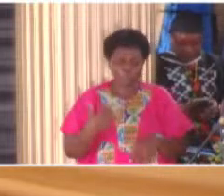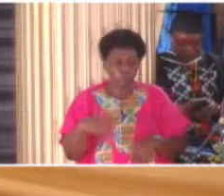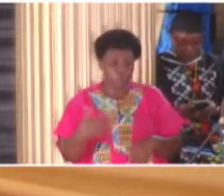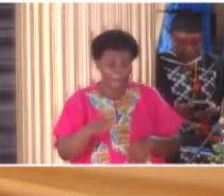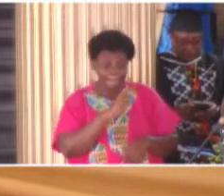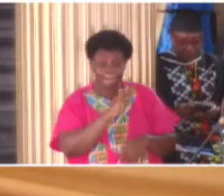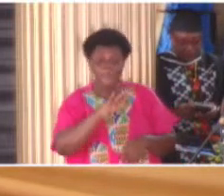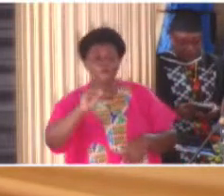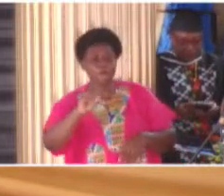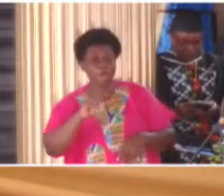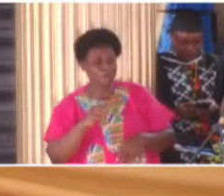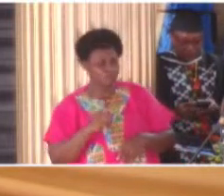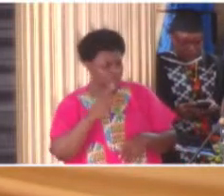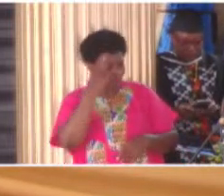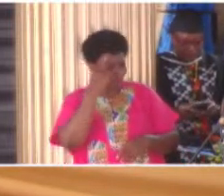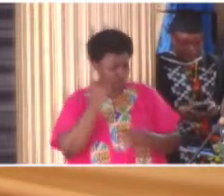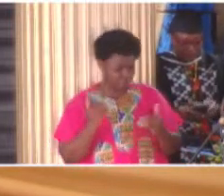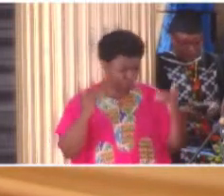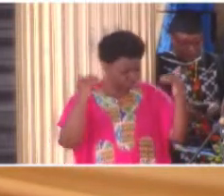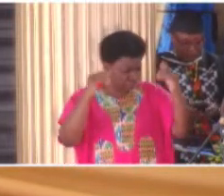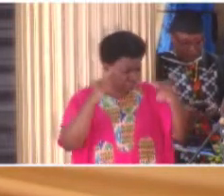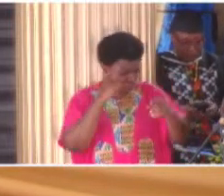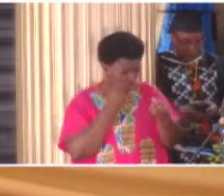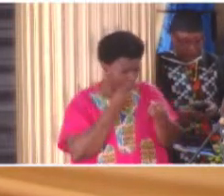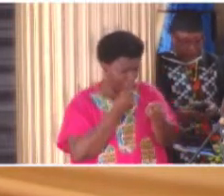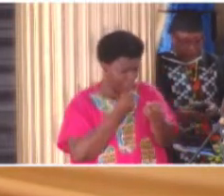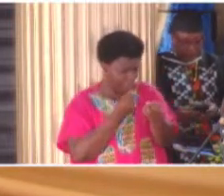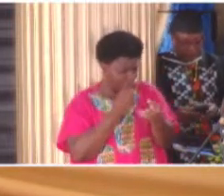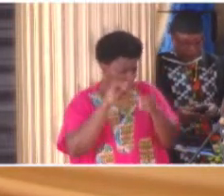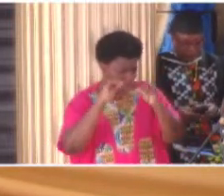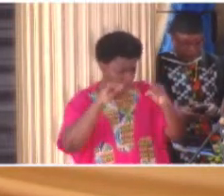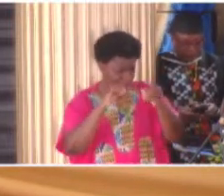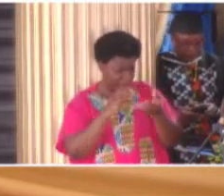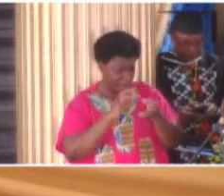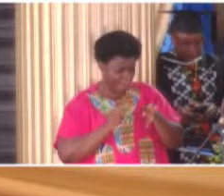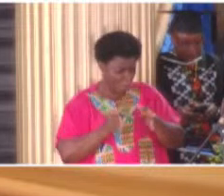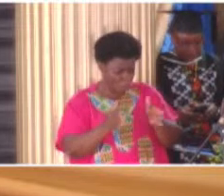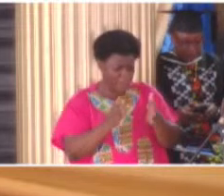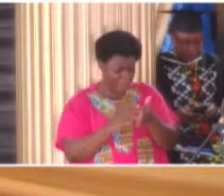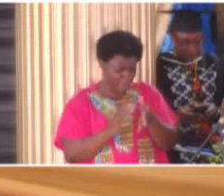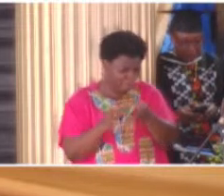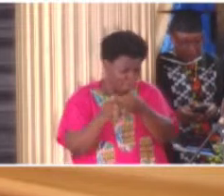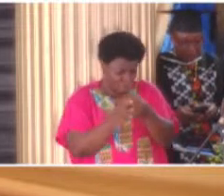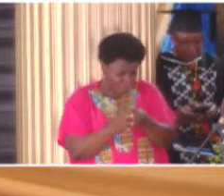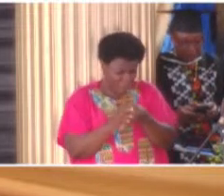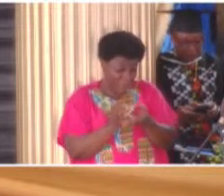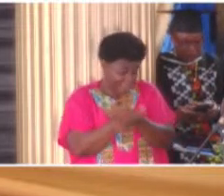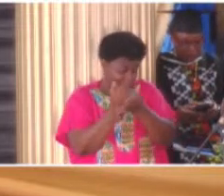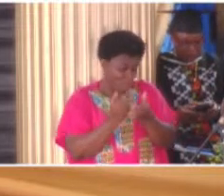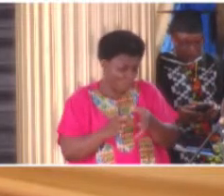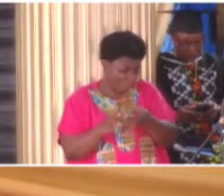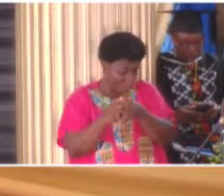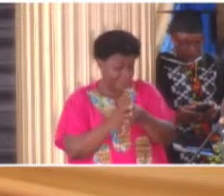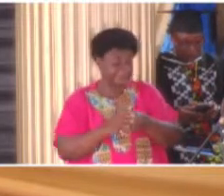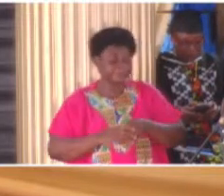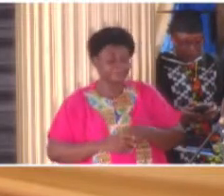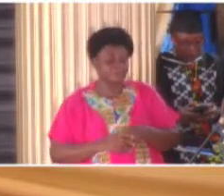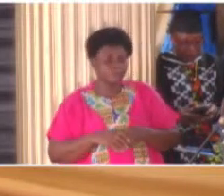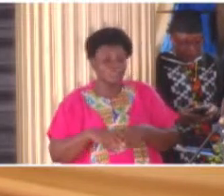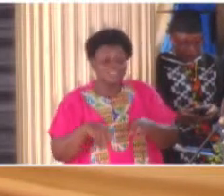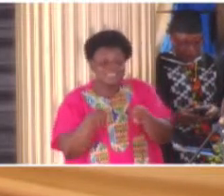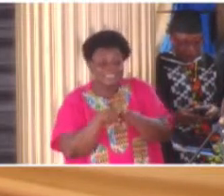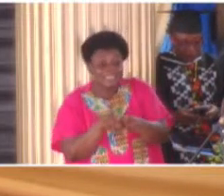all designed to support advanced teaching methods and foster collaboration. An ultra-modern classroom has recently